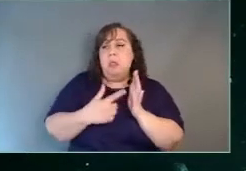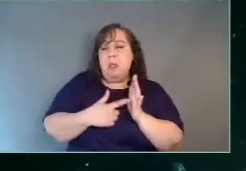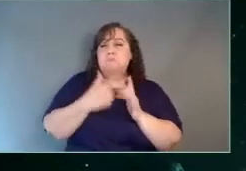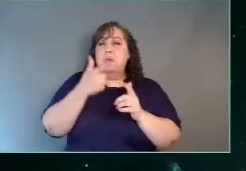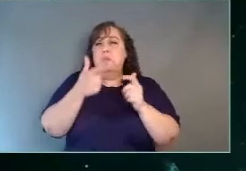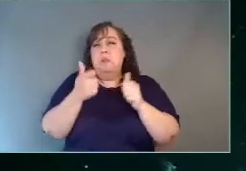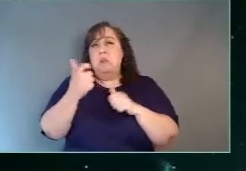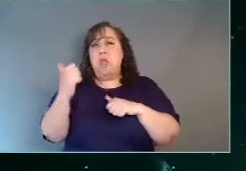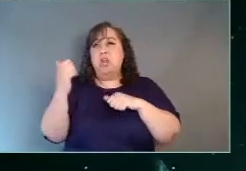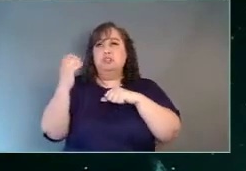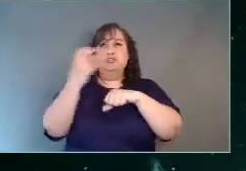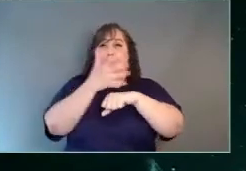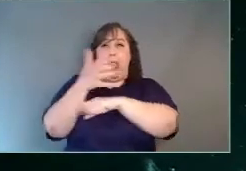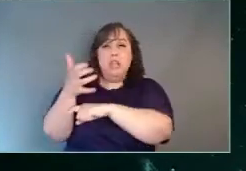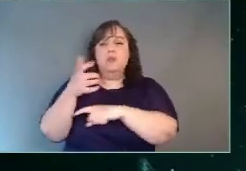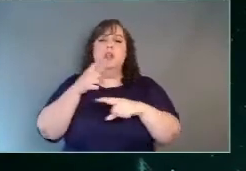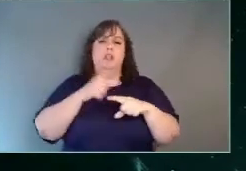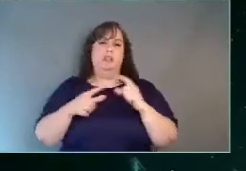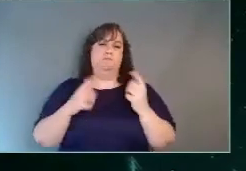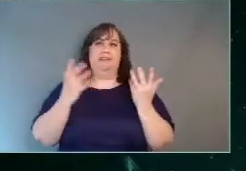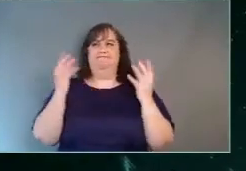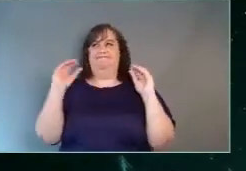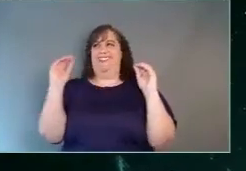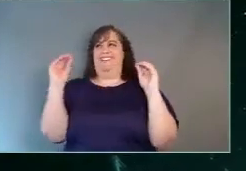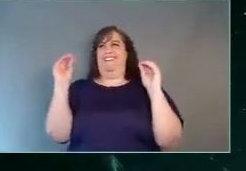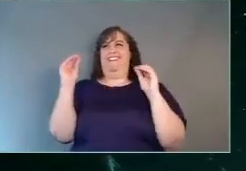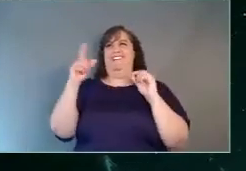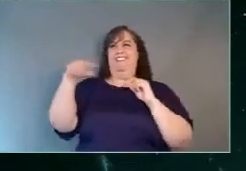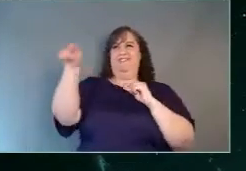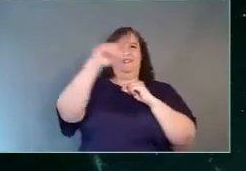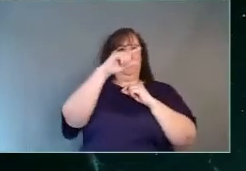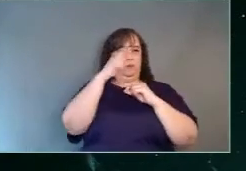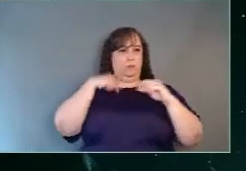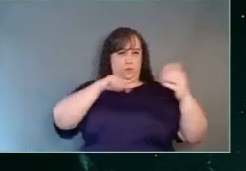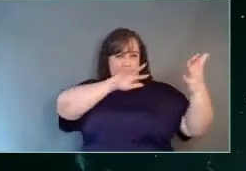by spacecraft pose a specific hazard to Earth.